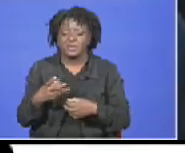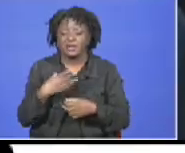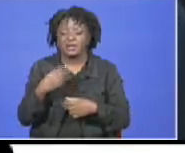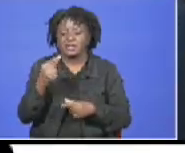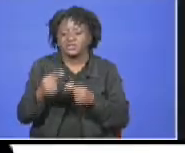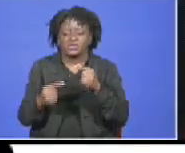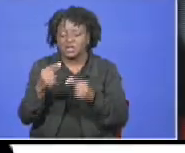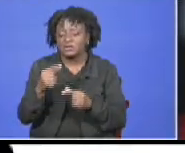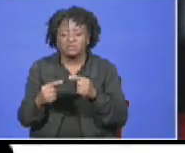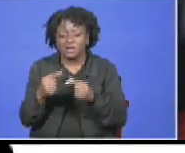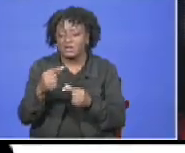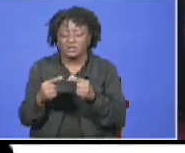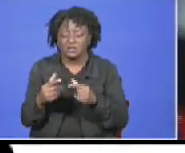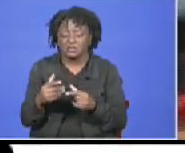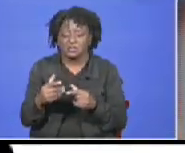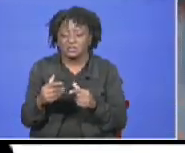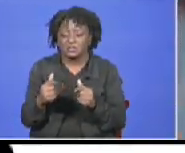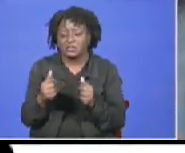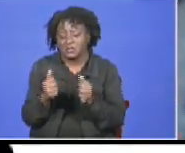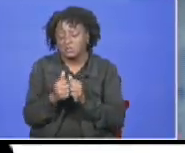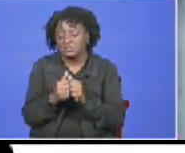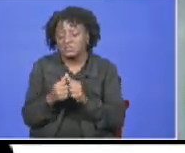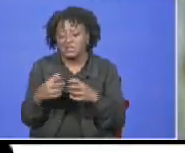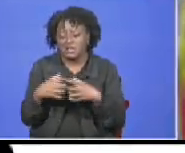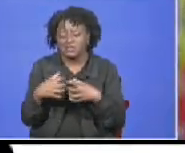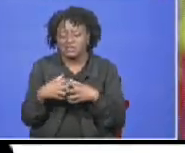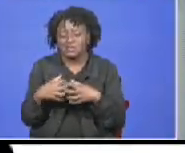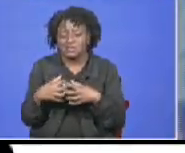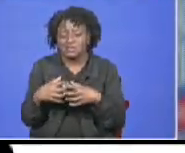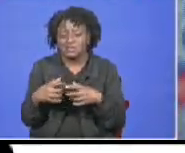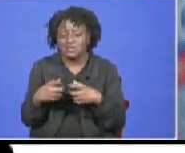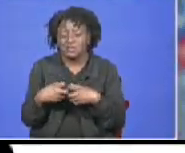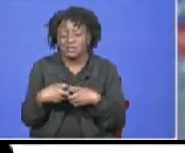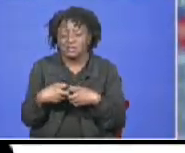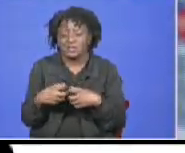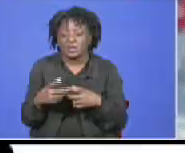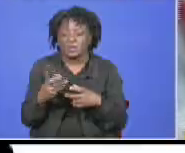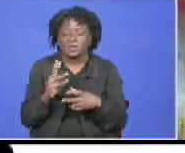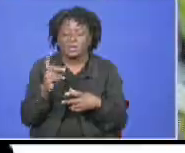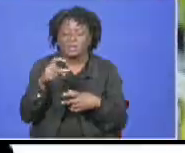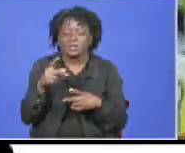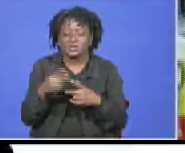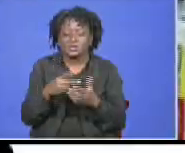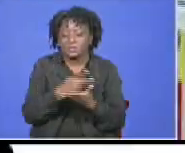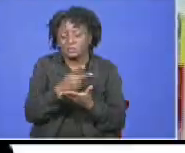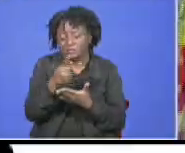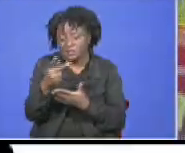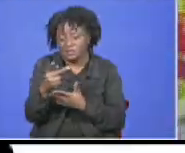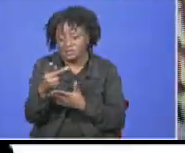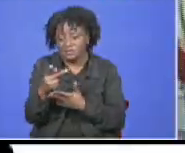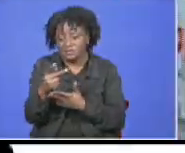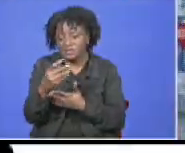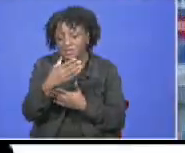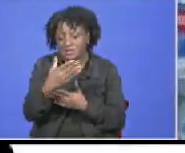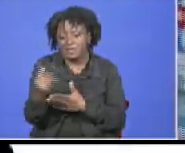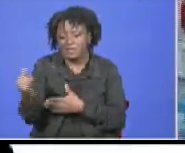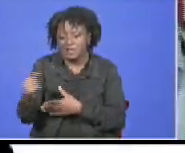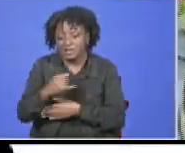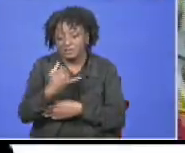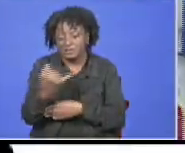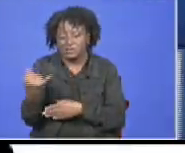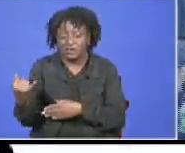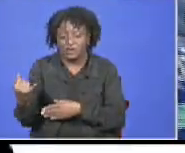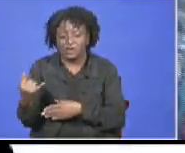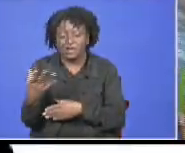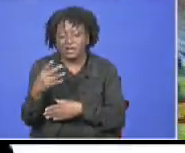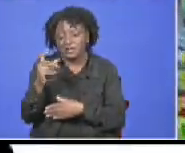generators to run the, you know, electricity and stuff. We had to order inventory, and it took a while to get here. The grocery